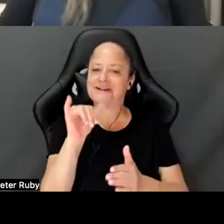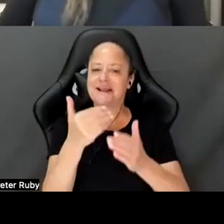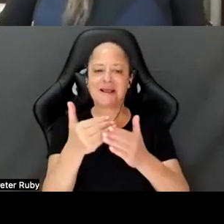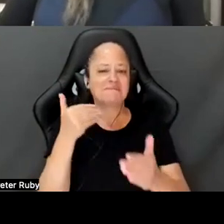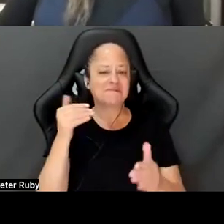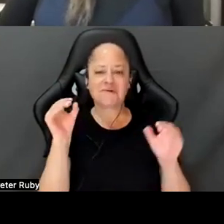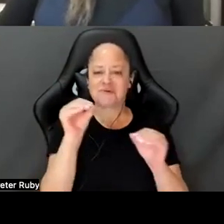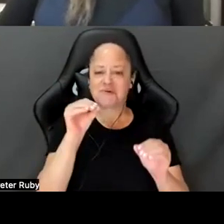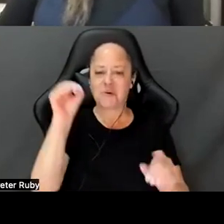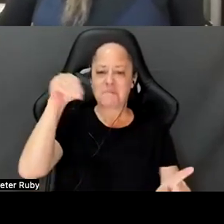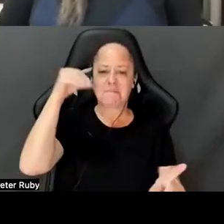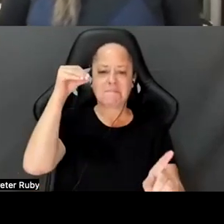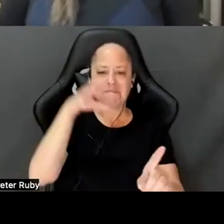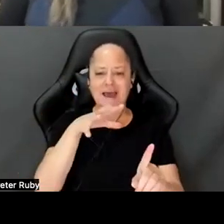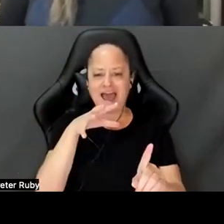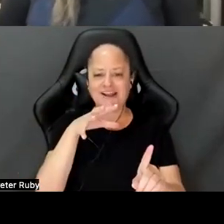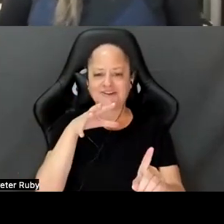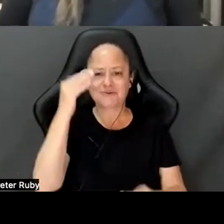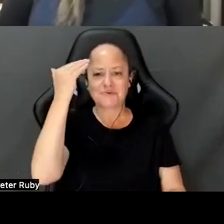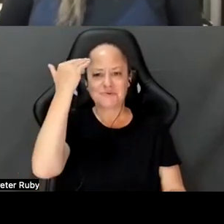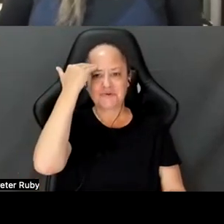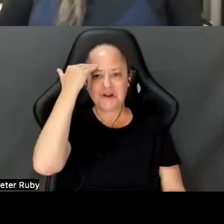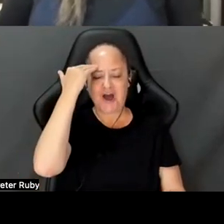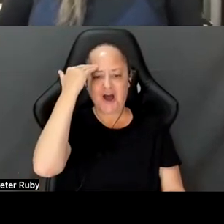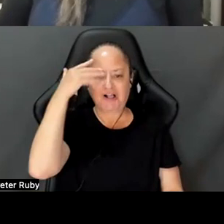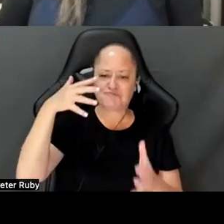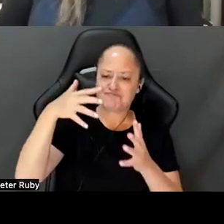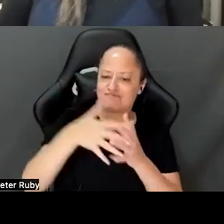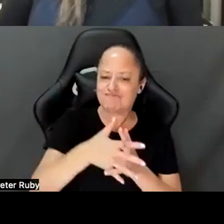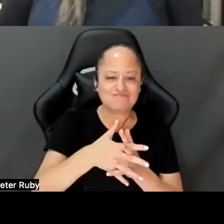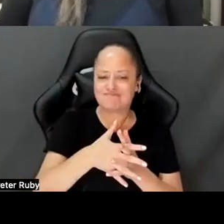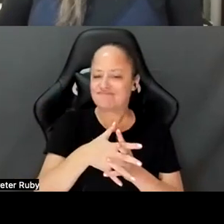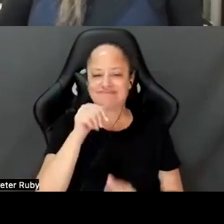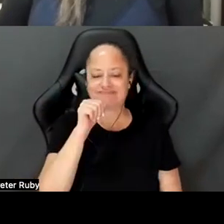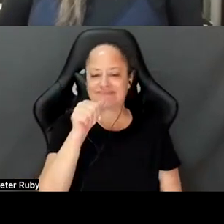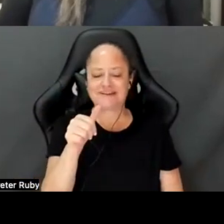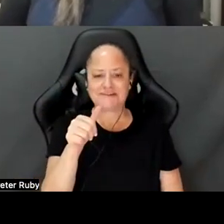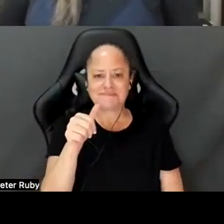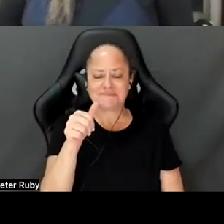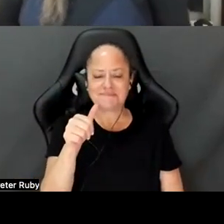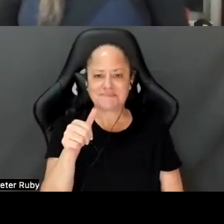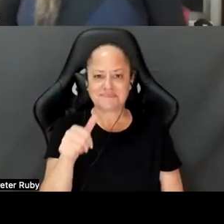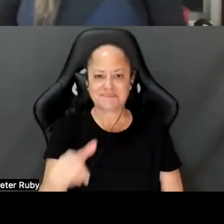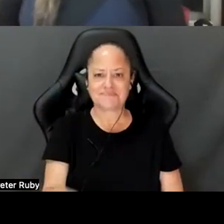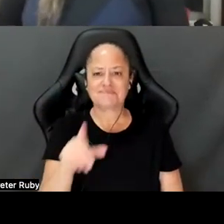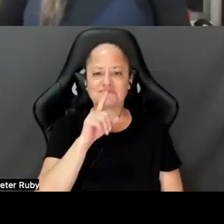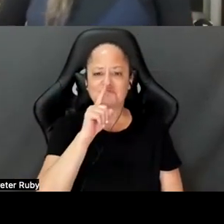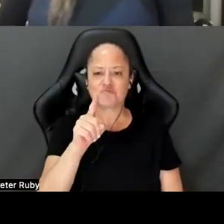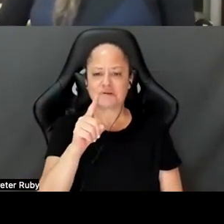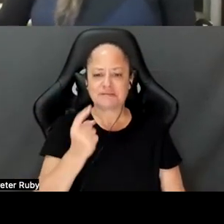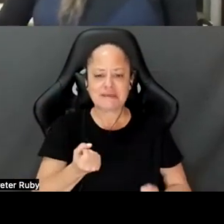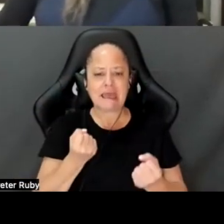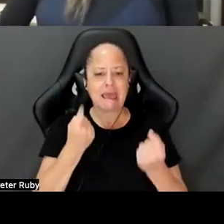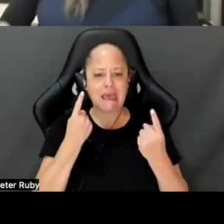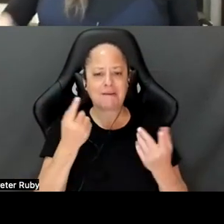no magical knowledge that gets embedded into you. And I really empathize with a lot